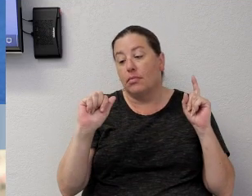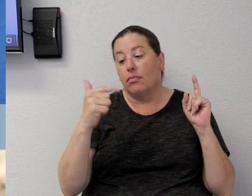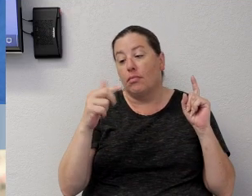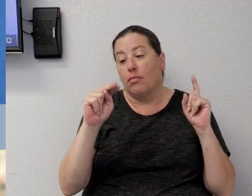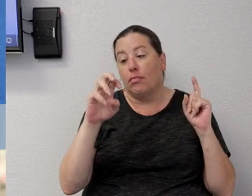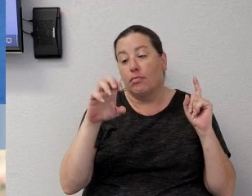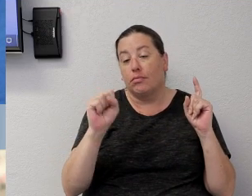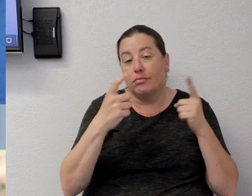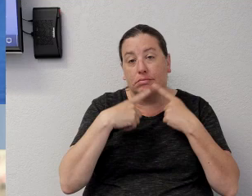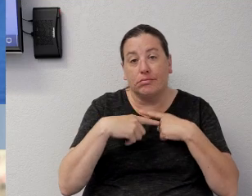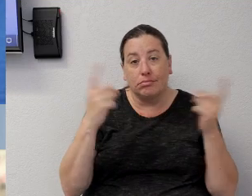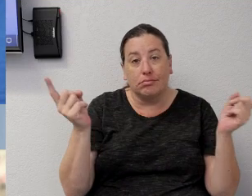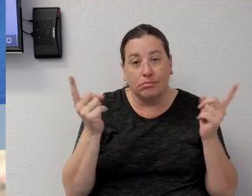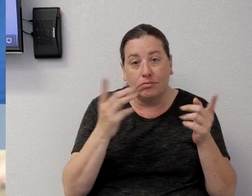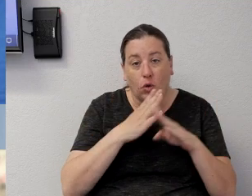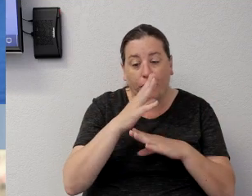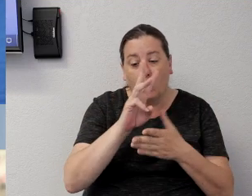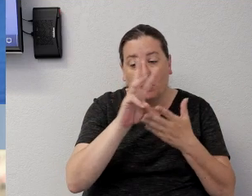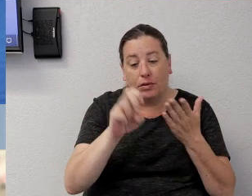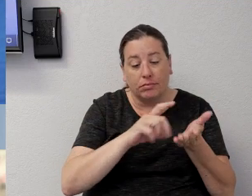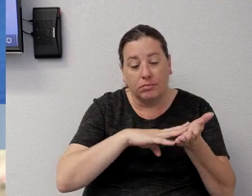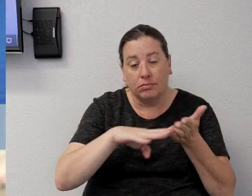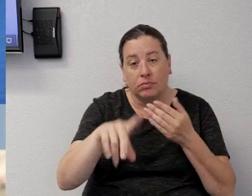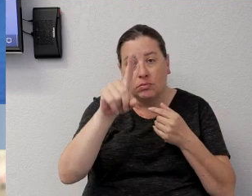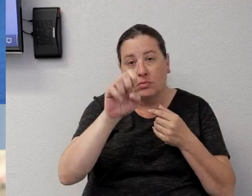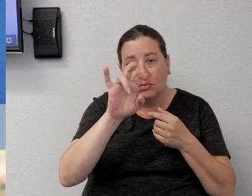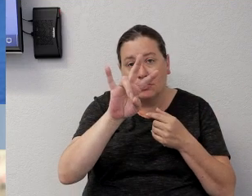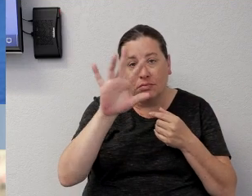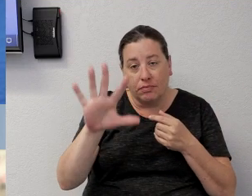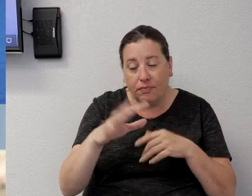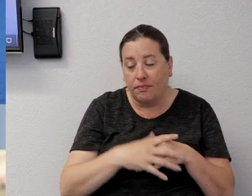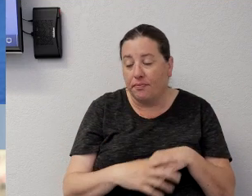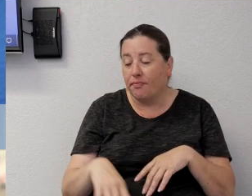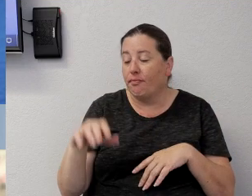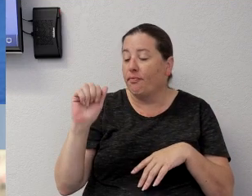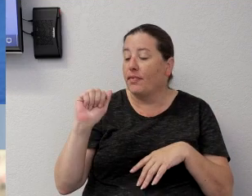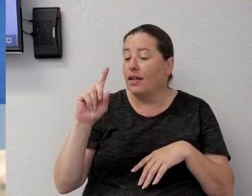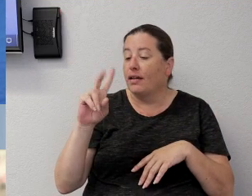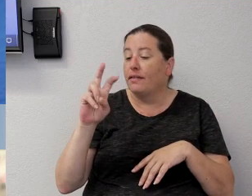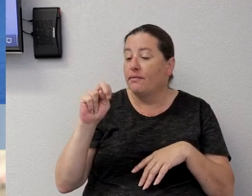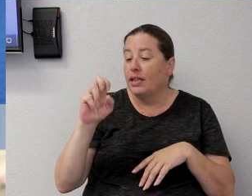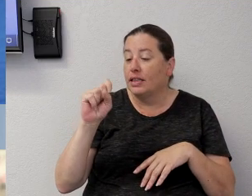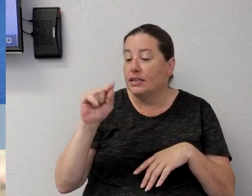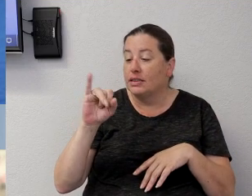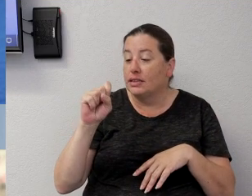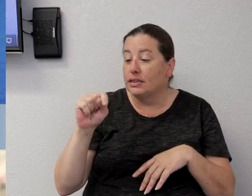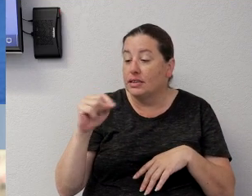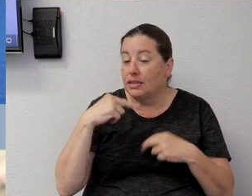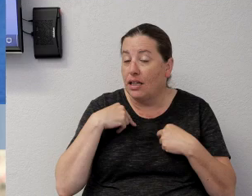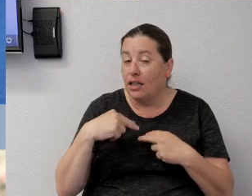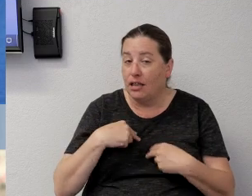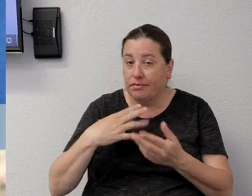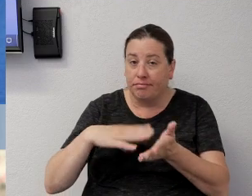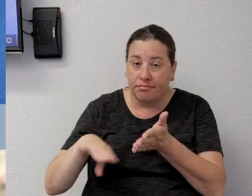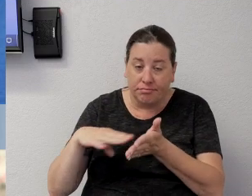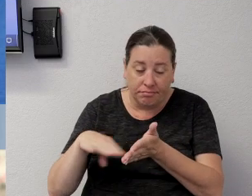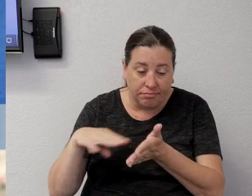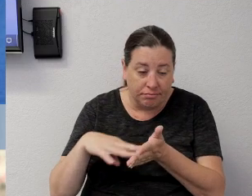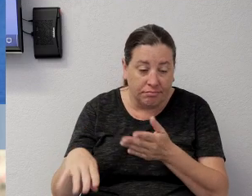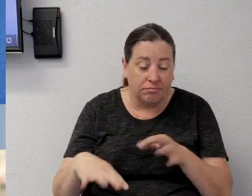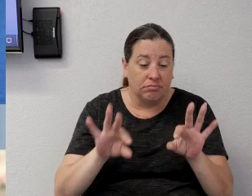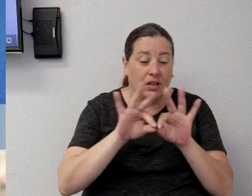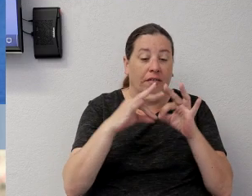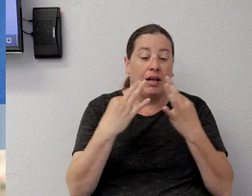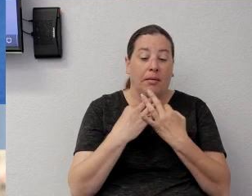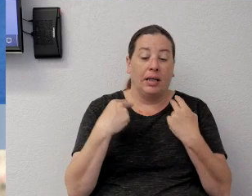laid off 175 employees. Adventist Health has laid off hundreds and hundreds of employees. Family Healthcare